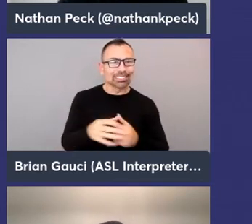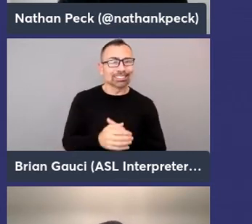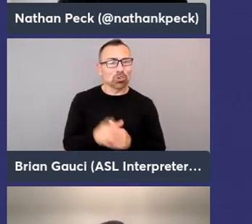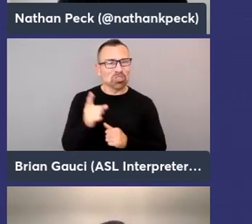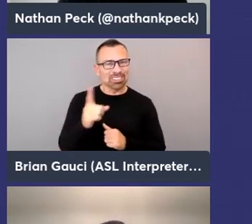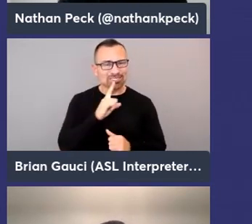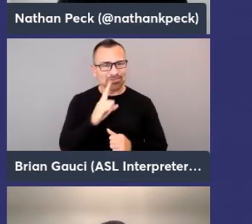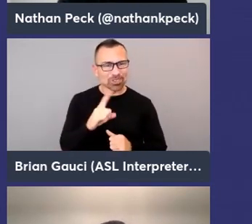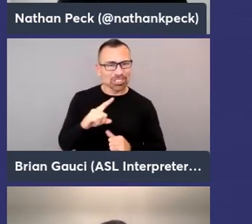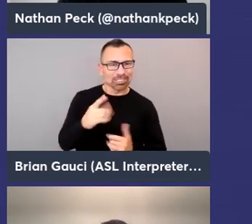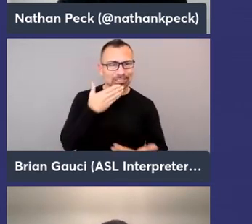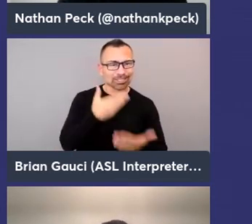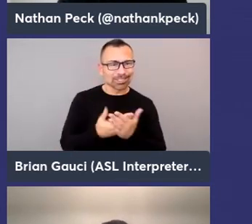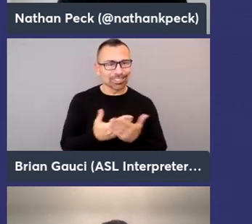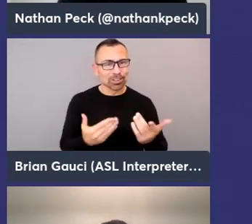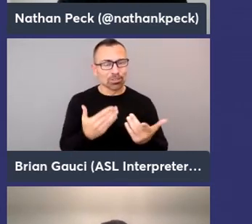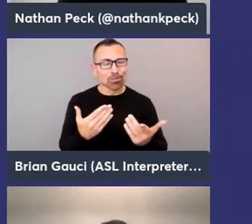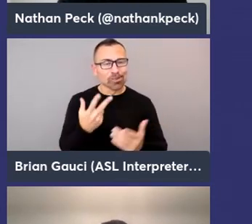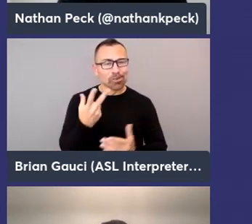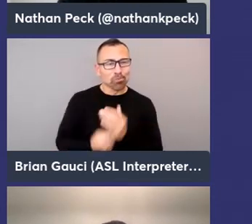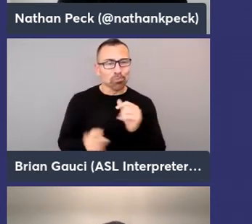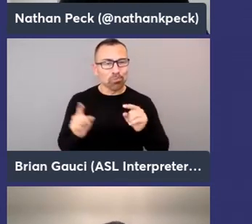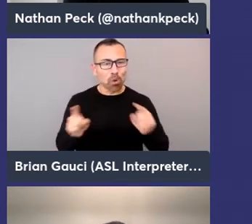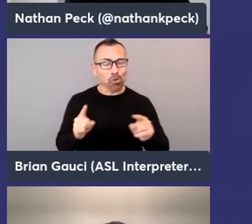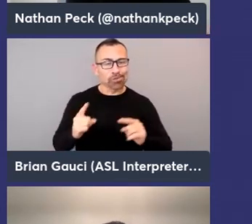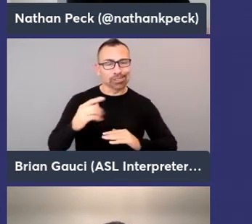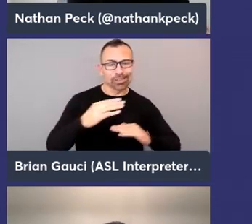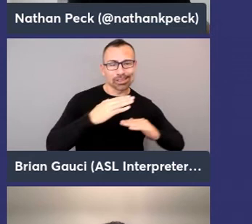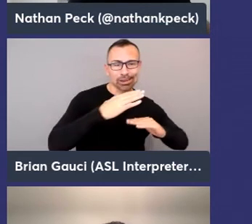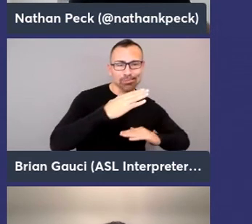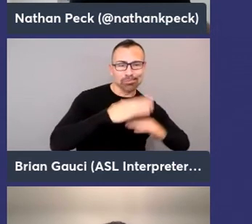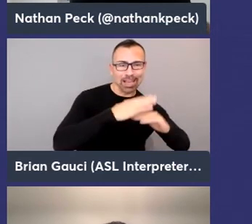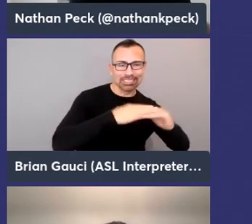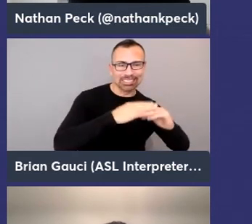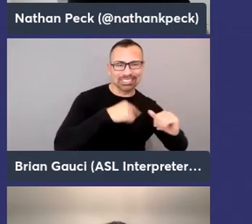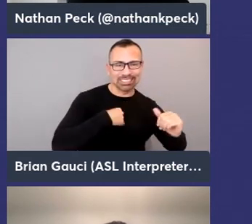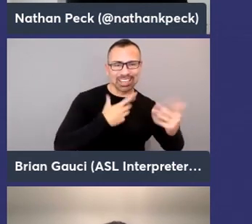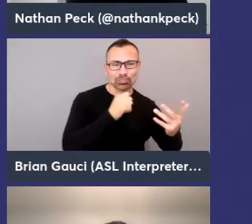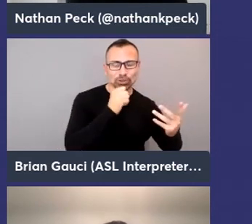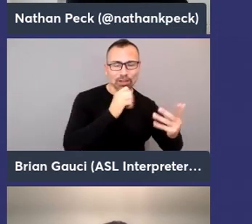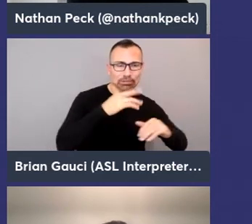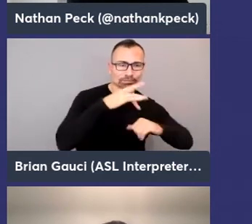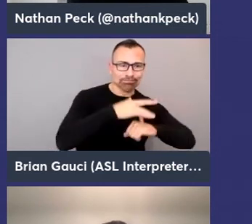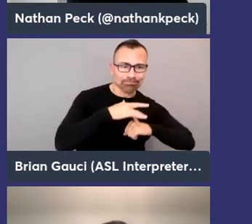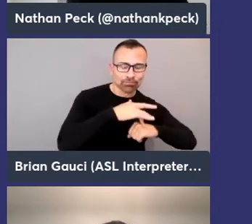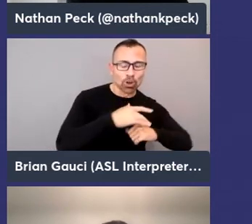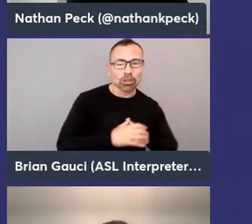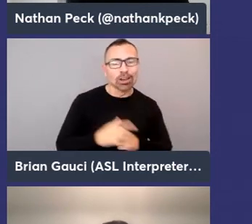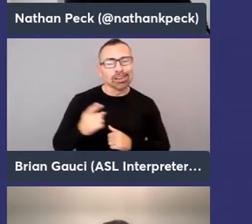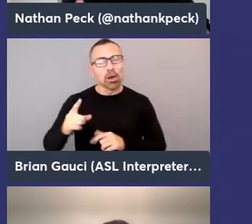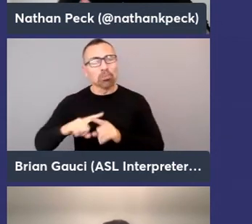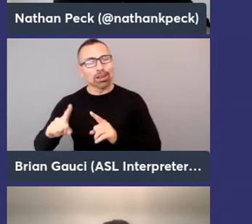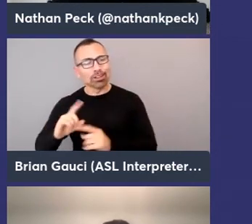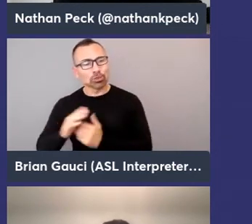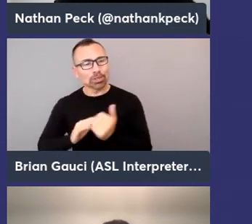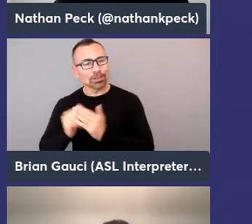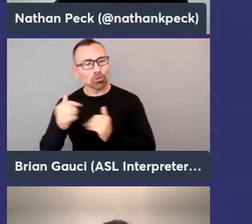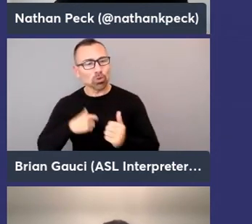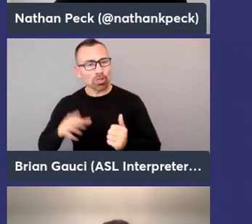about the capacity, right, but I can be confident this model is already loaded up somewhere in the cluster, and it can scale